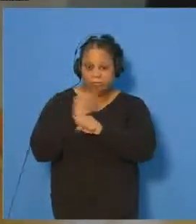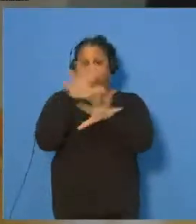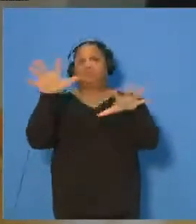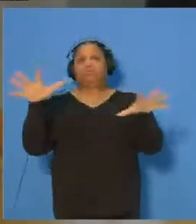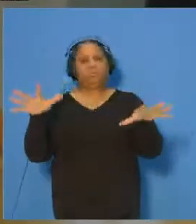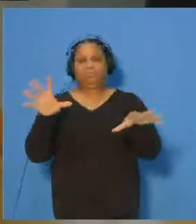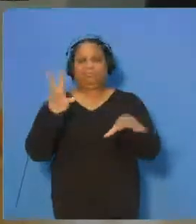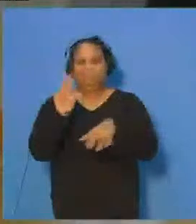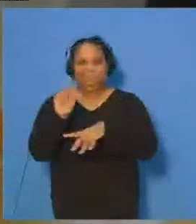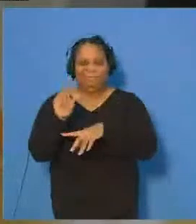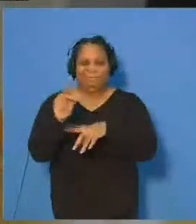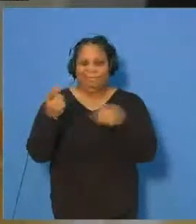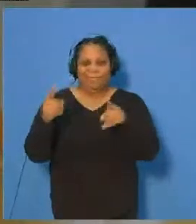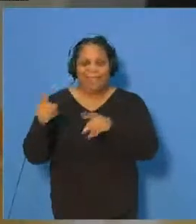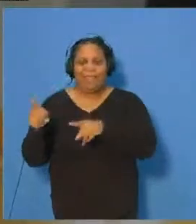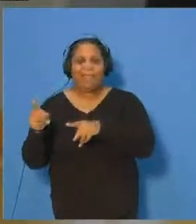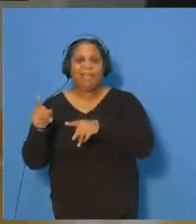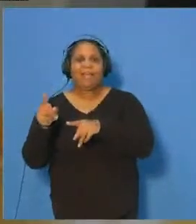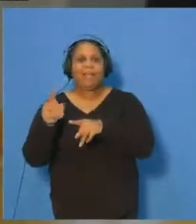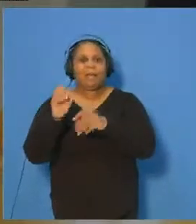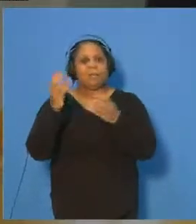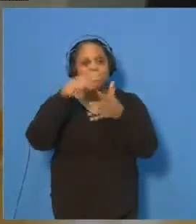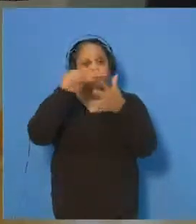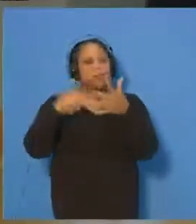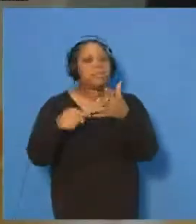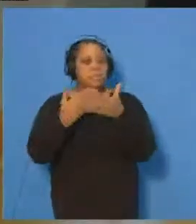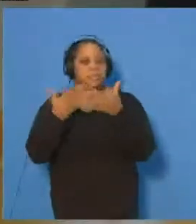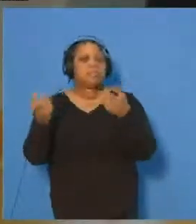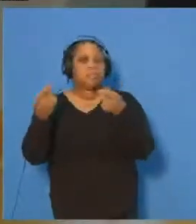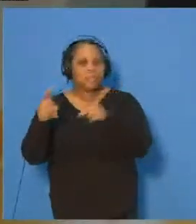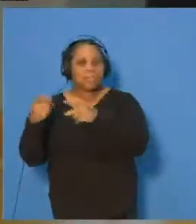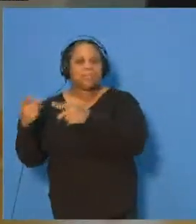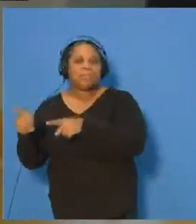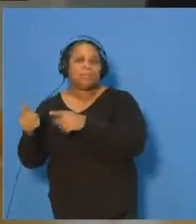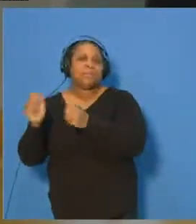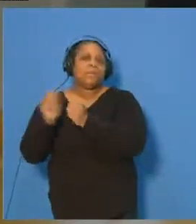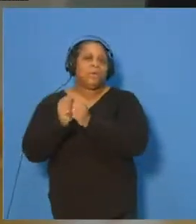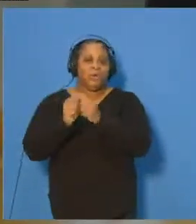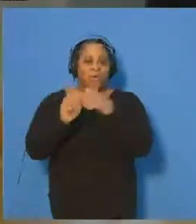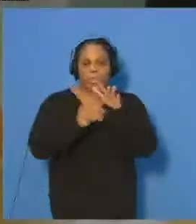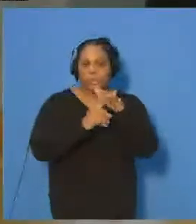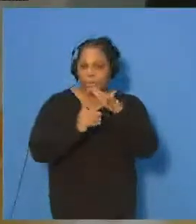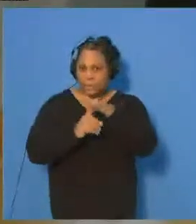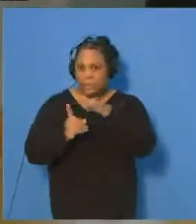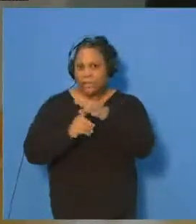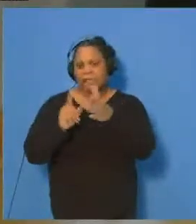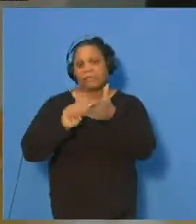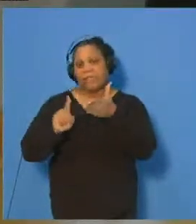It's a number of things that come into play with respect to the case investigation.